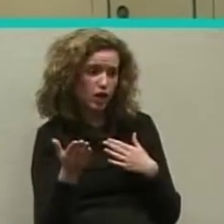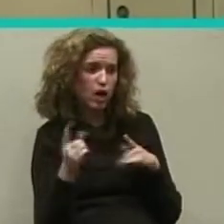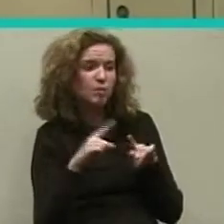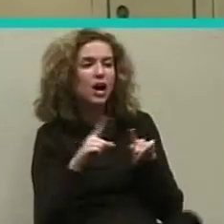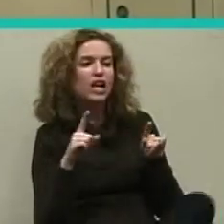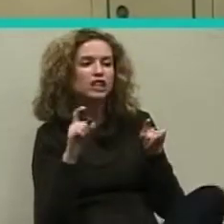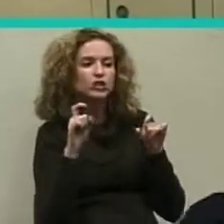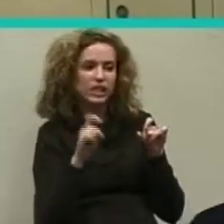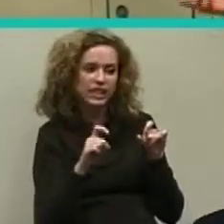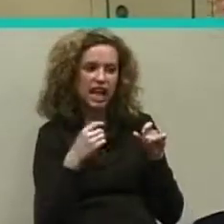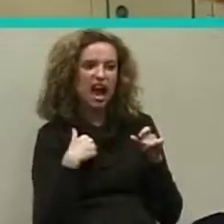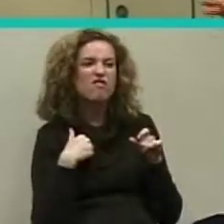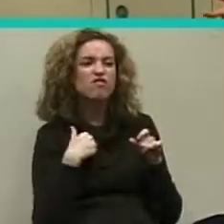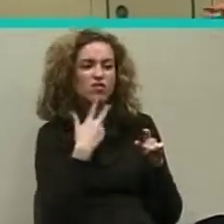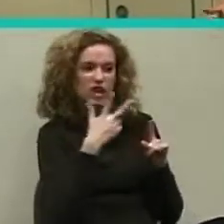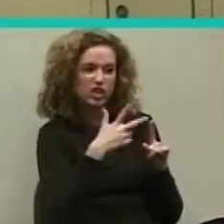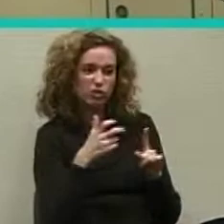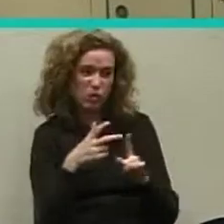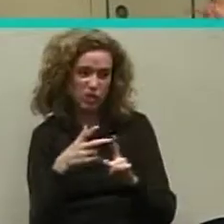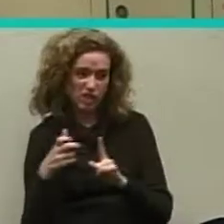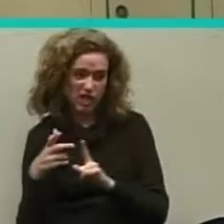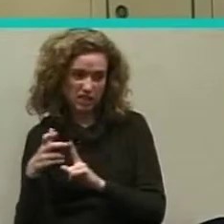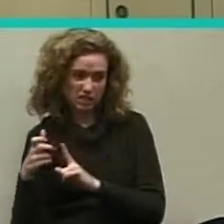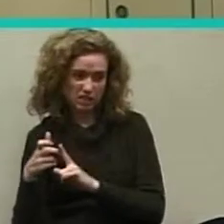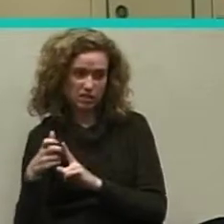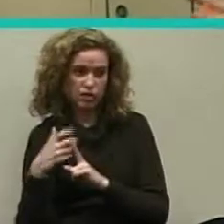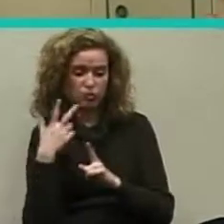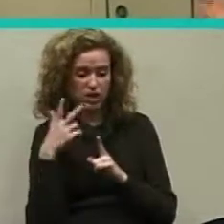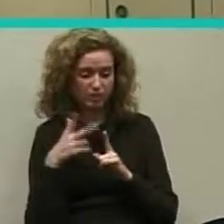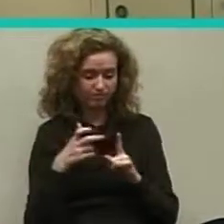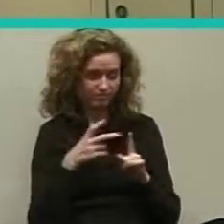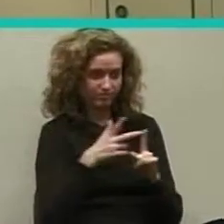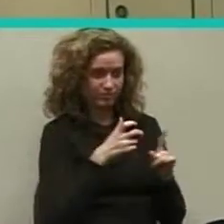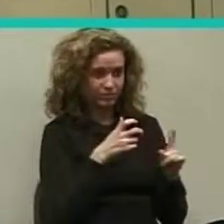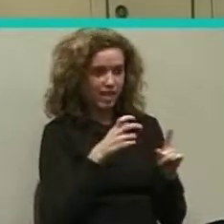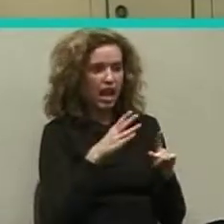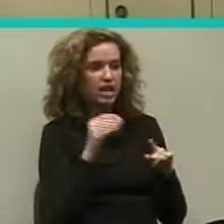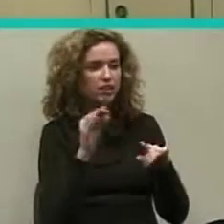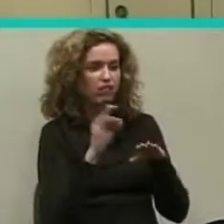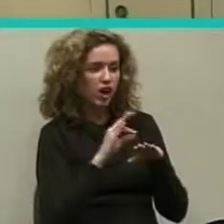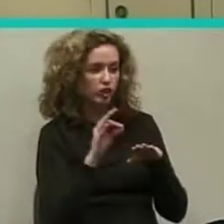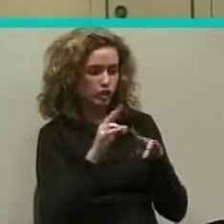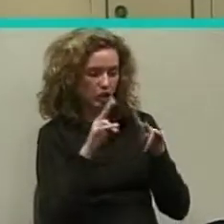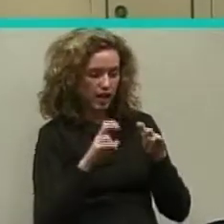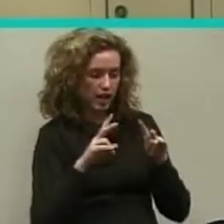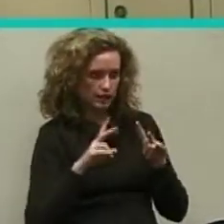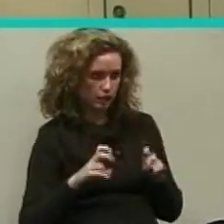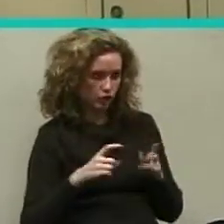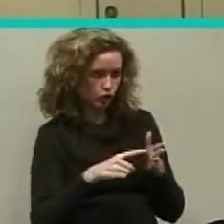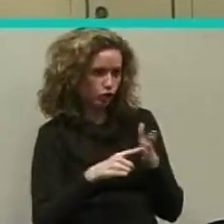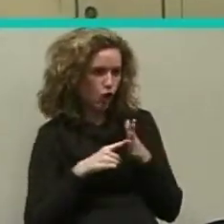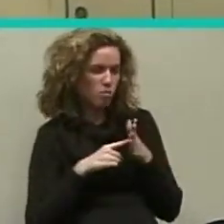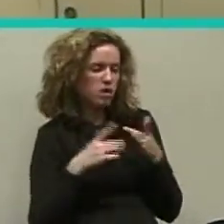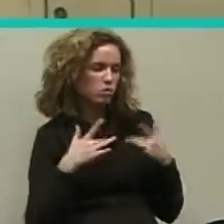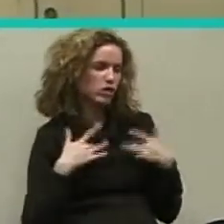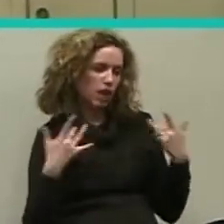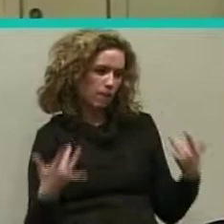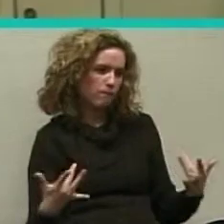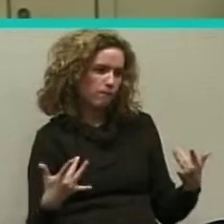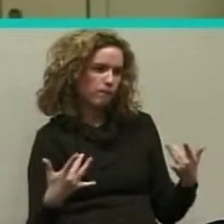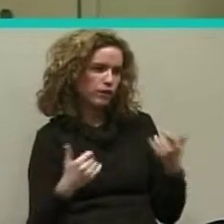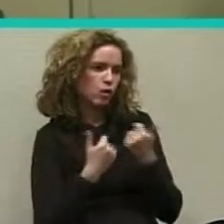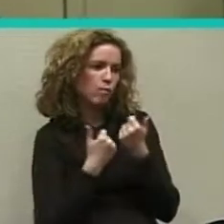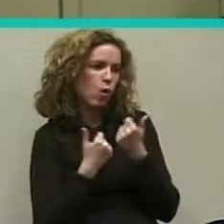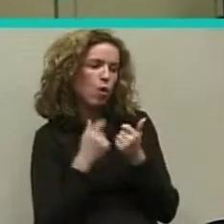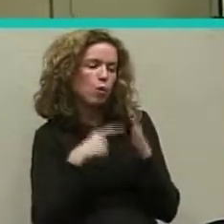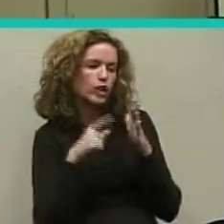you better have 3 sources because you triangulated, or you better have done a functional analysis to show me what's going on, and you've got some sort of a way to support